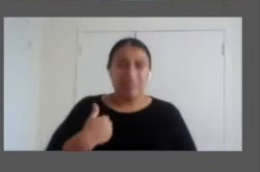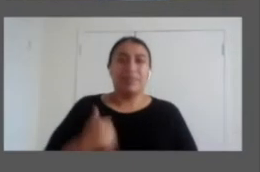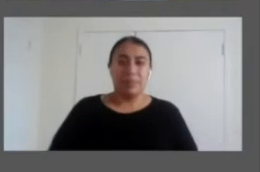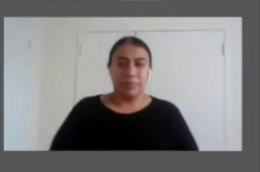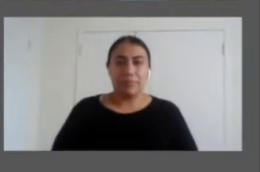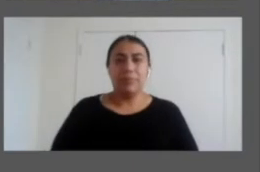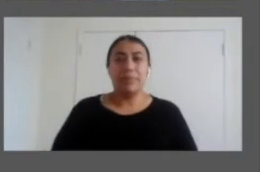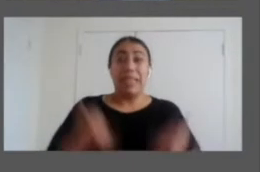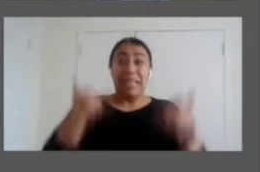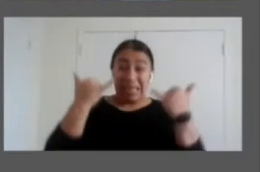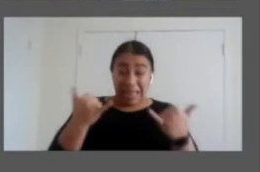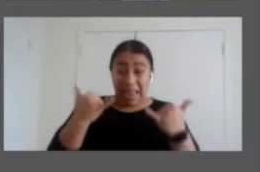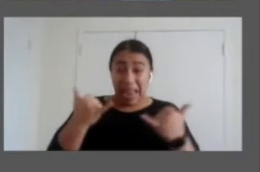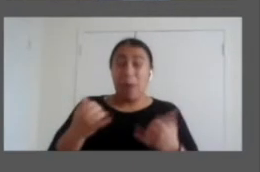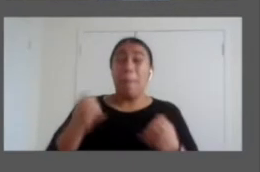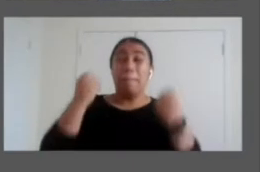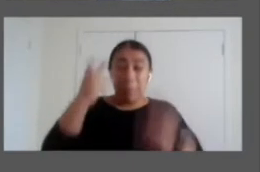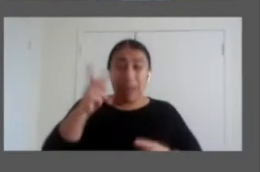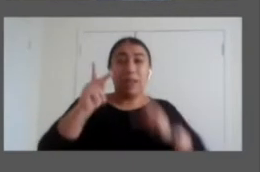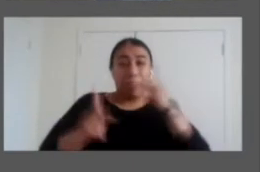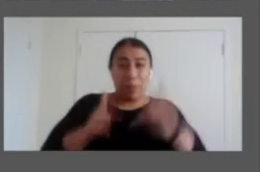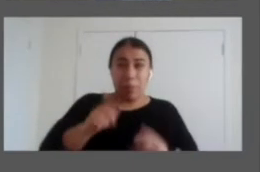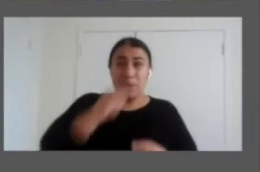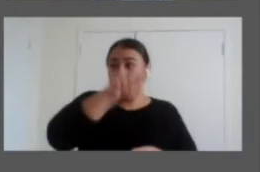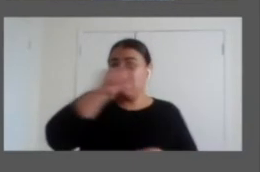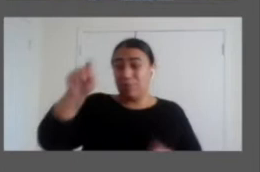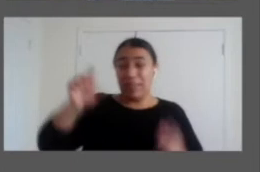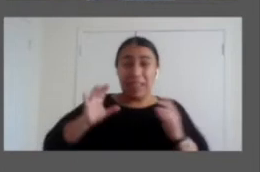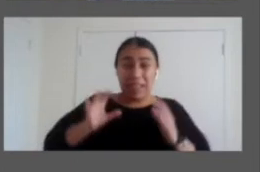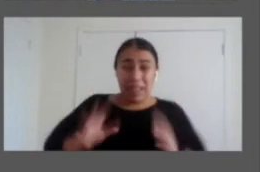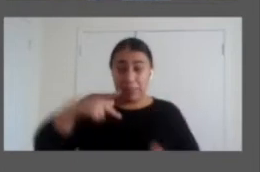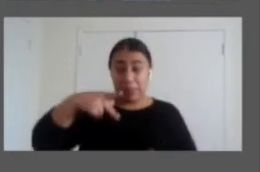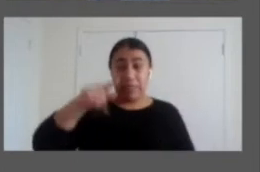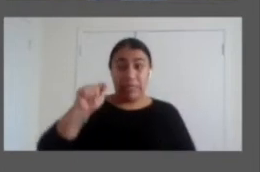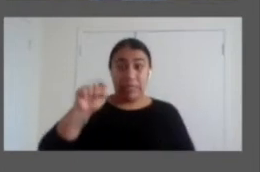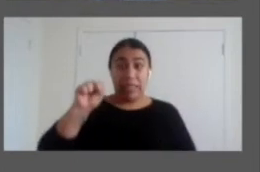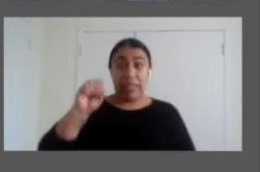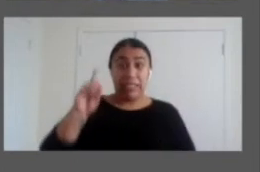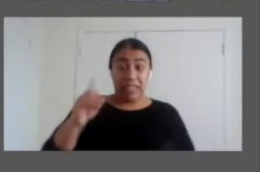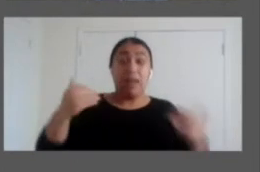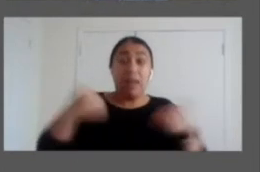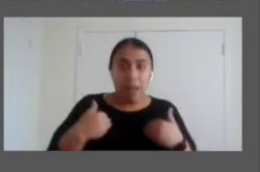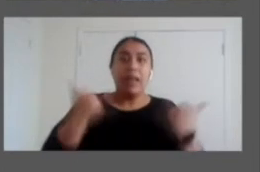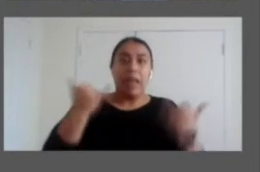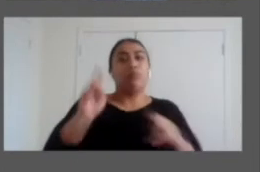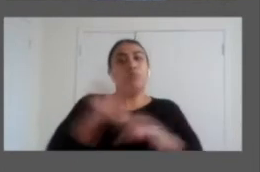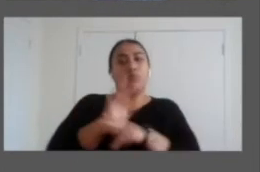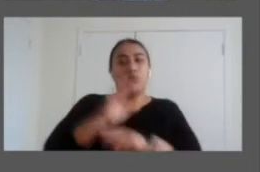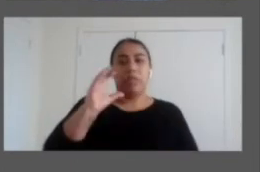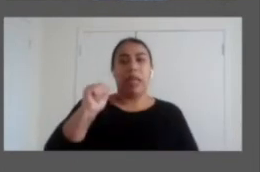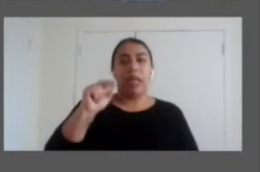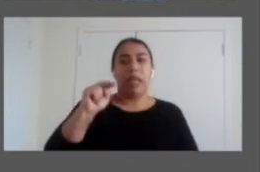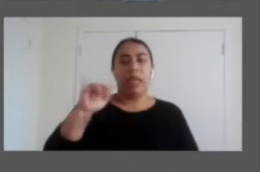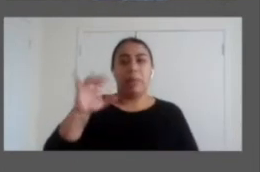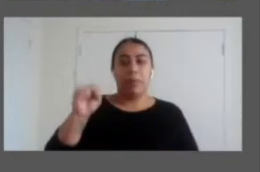for those with PTSD is a huge win for those patients." In 2018, Apollo conducted a driving